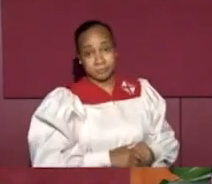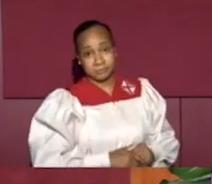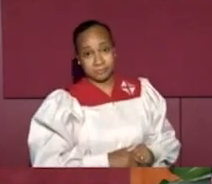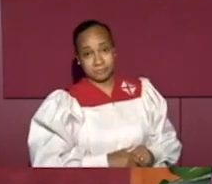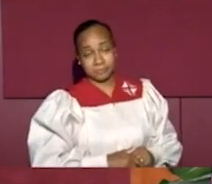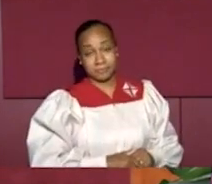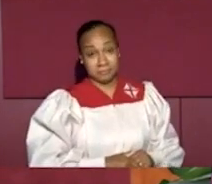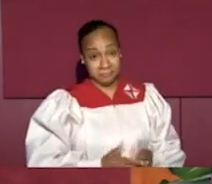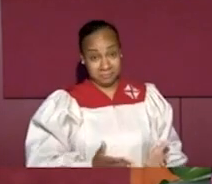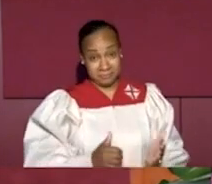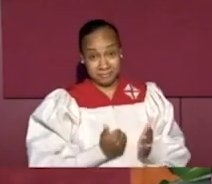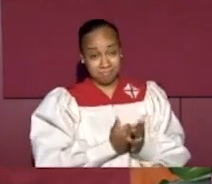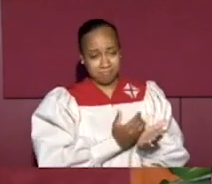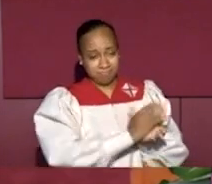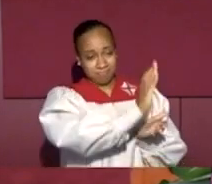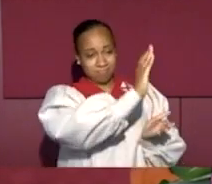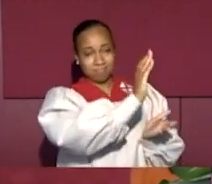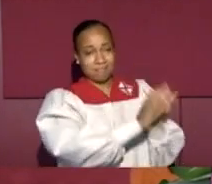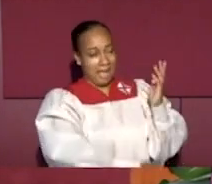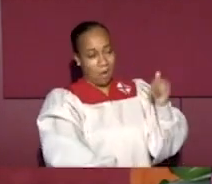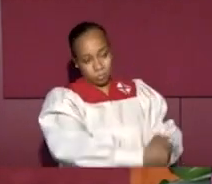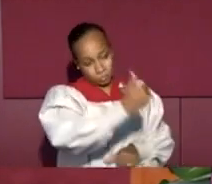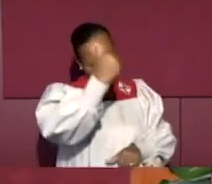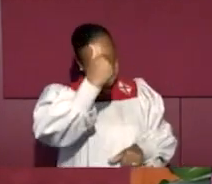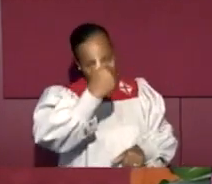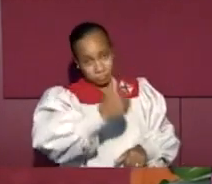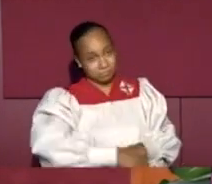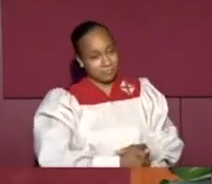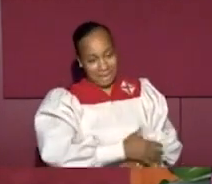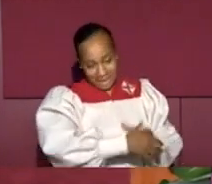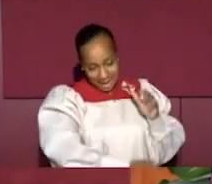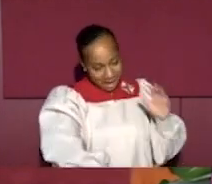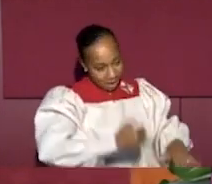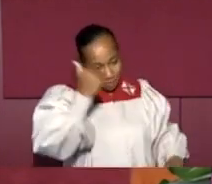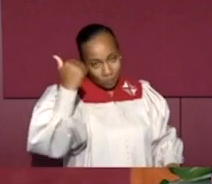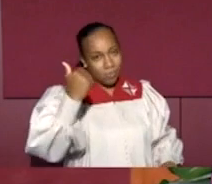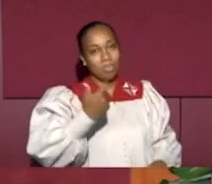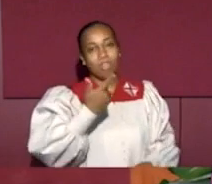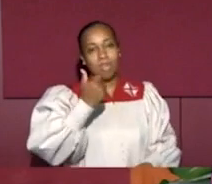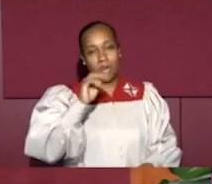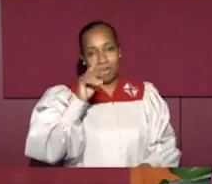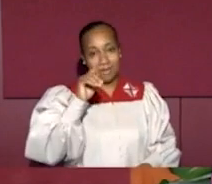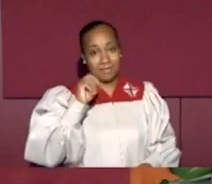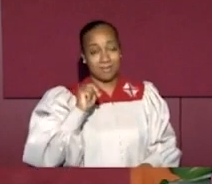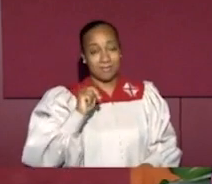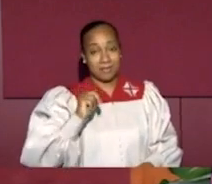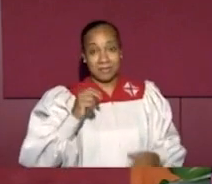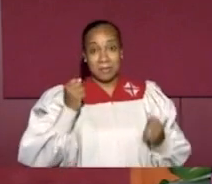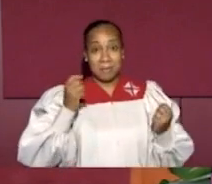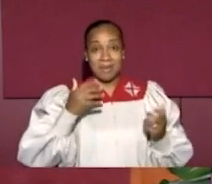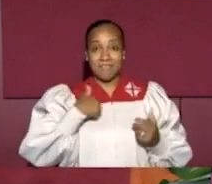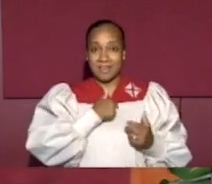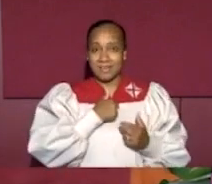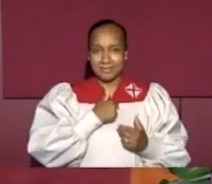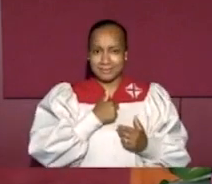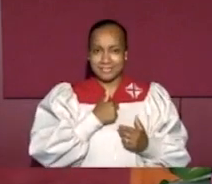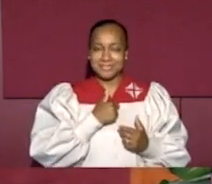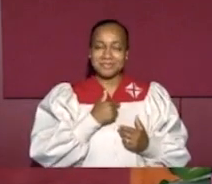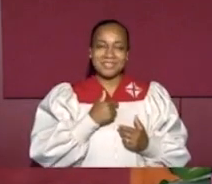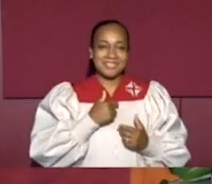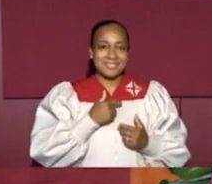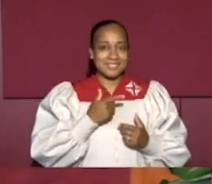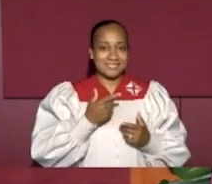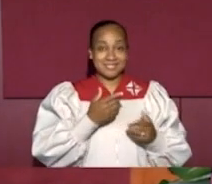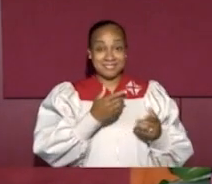Amen? Put them out the house. You leave in the garden. And unlike many of us parents,